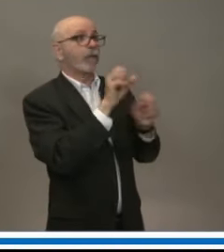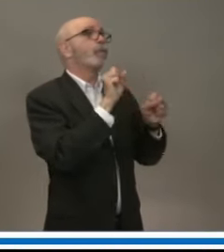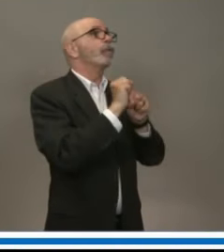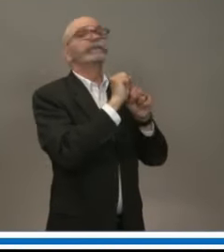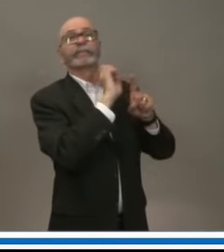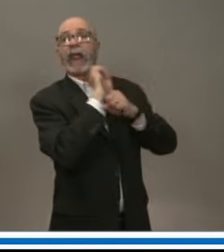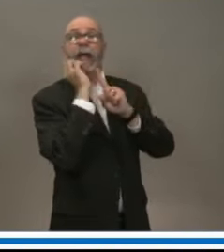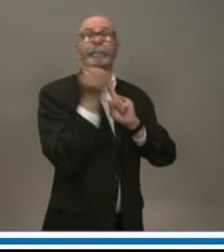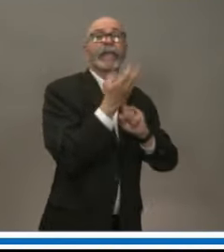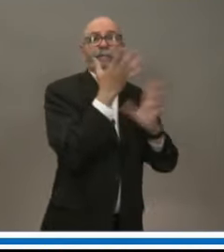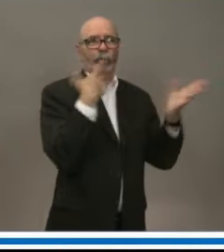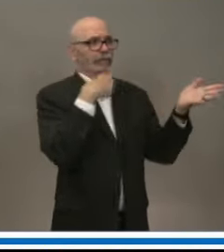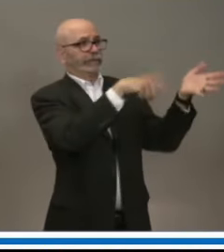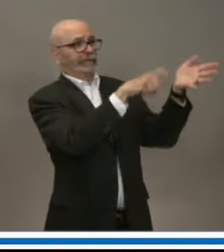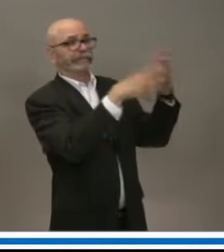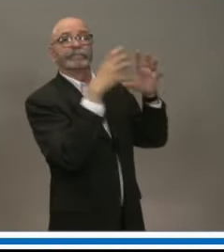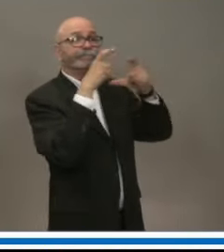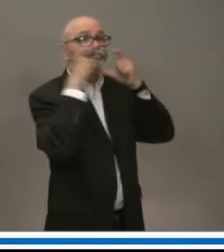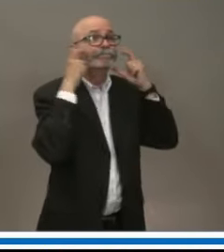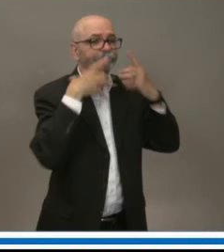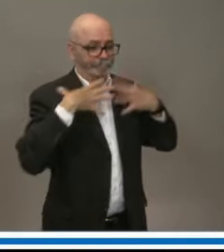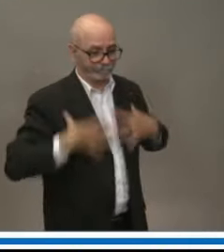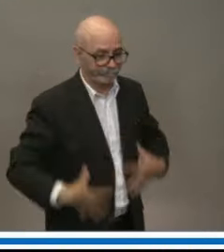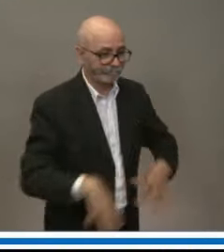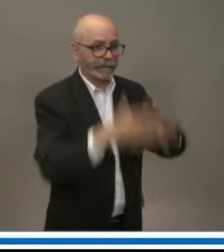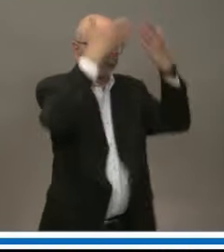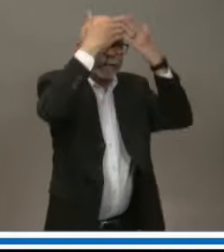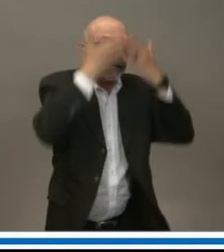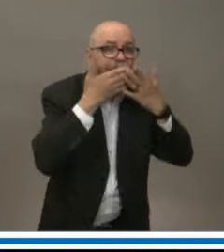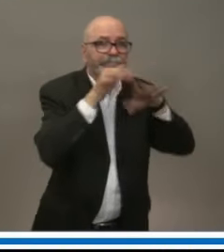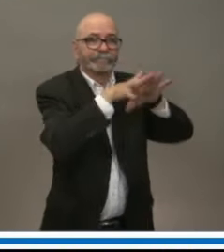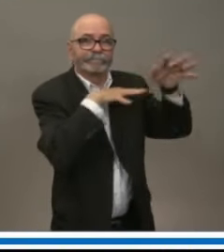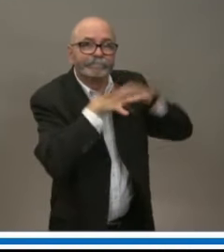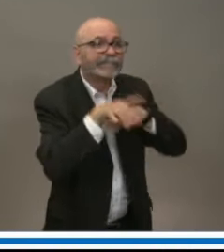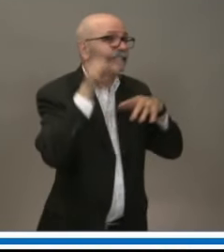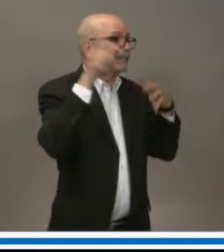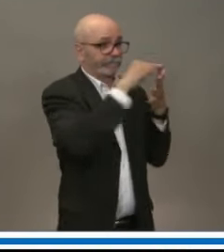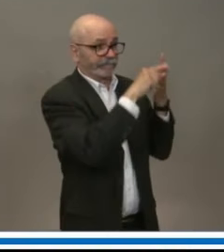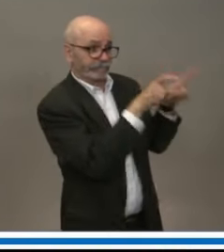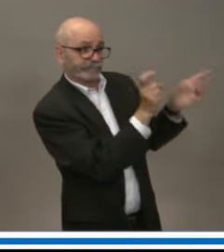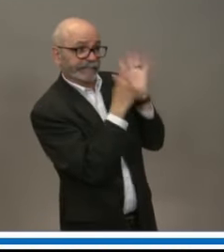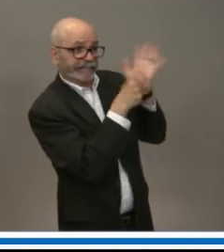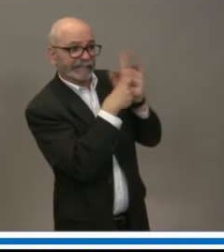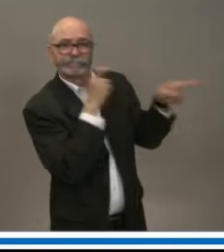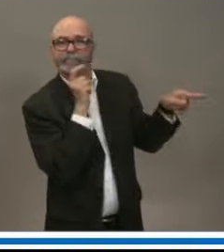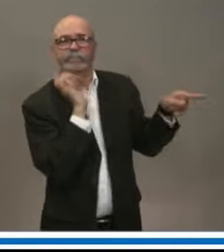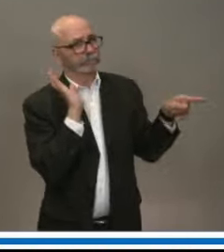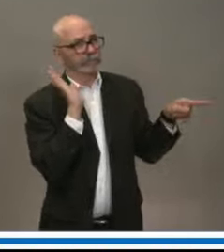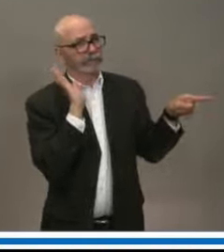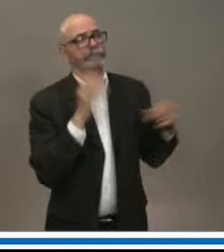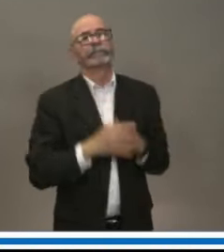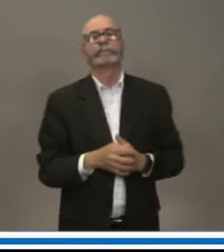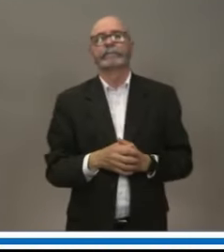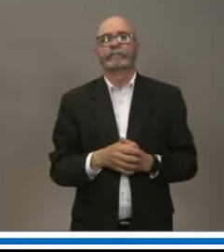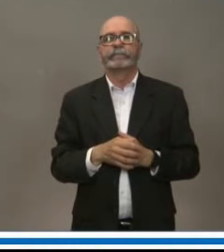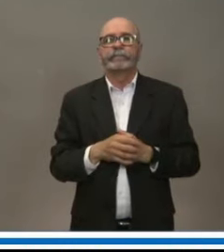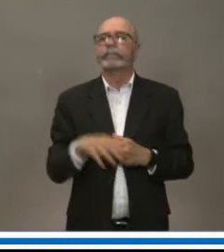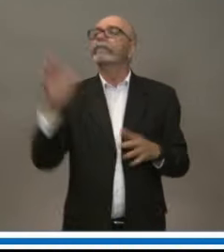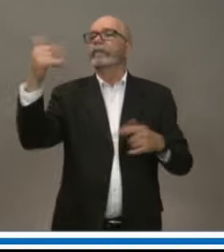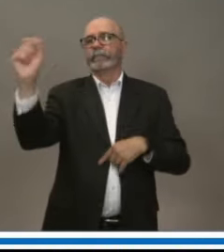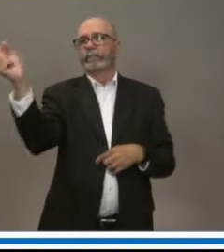require. Go ahead with your follow-up, Natasha. Thank you. For Dr. Strang, we obviously know Northwood has been hit pretty hard